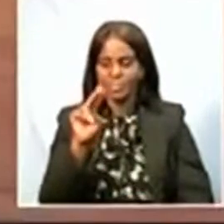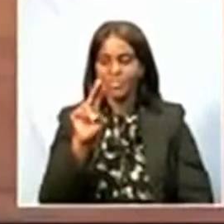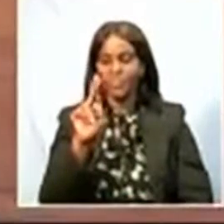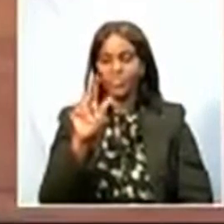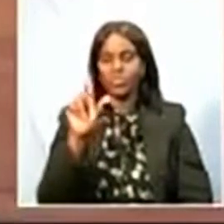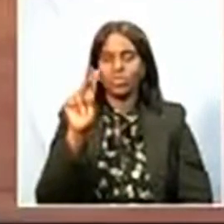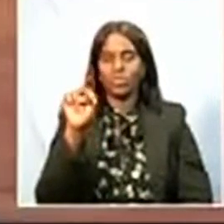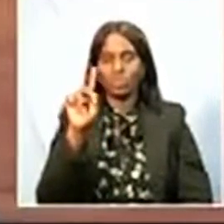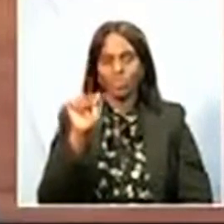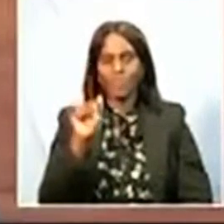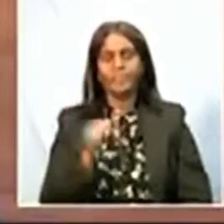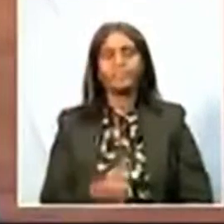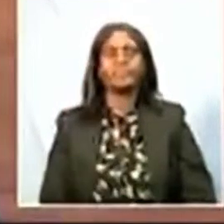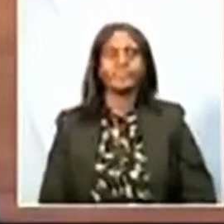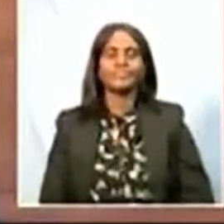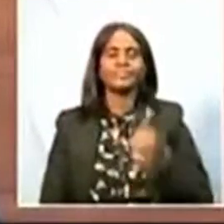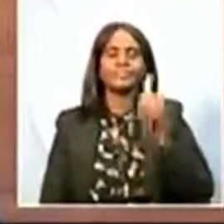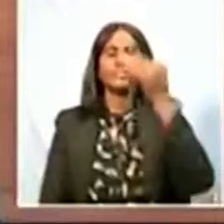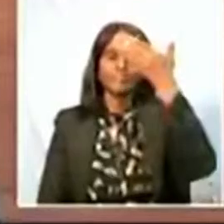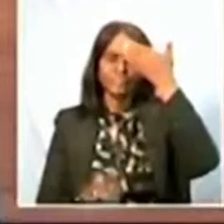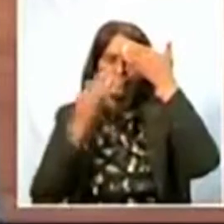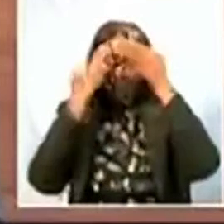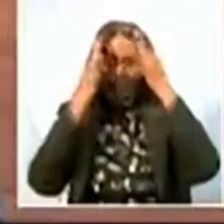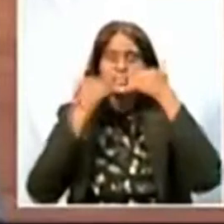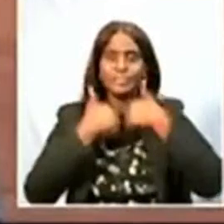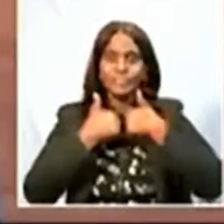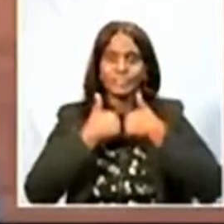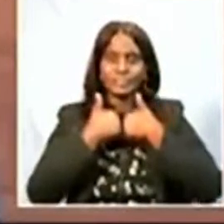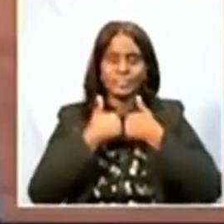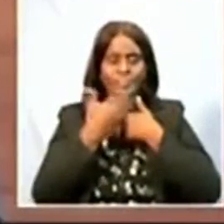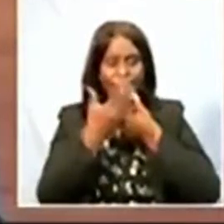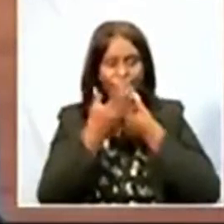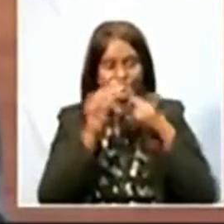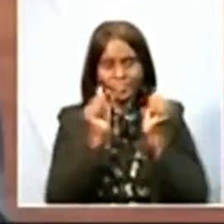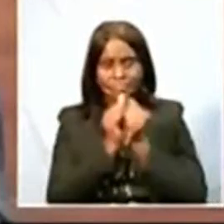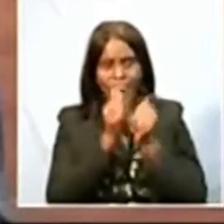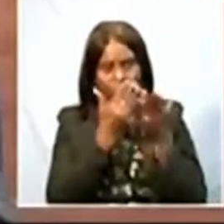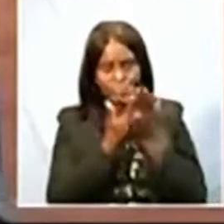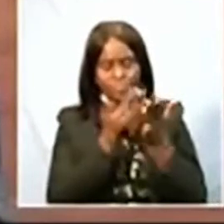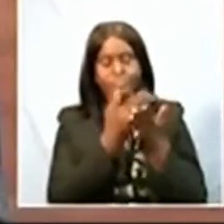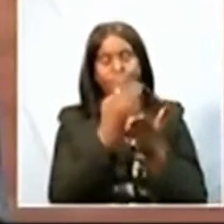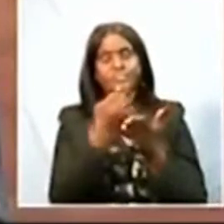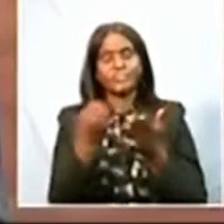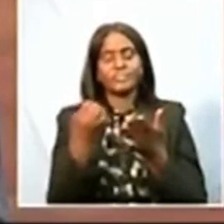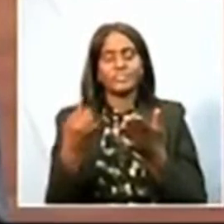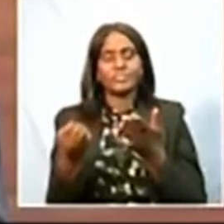officer, are you aware that in terms of equipment,